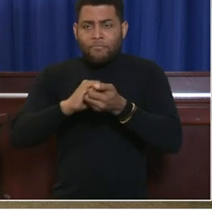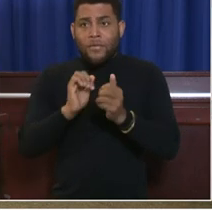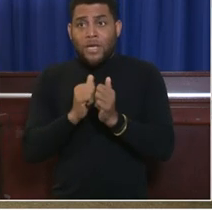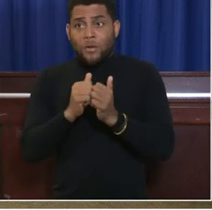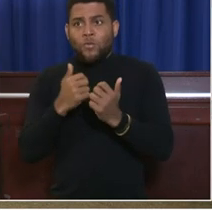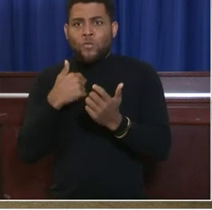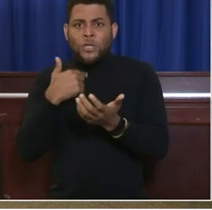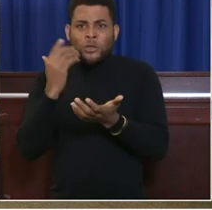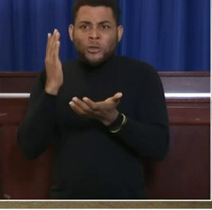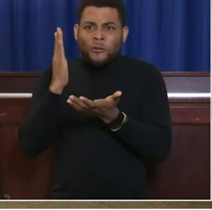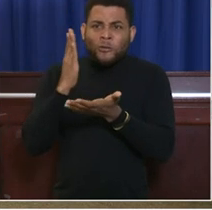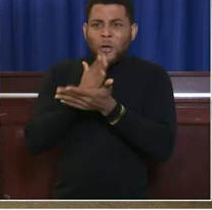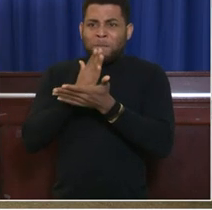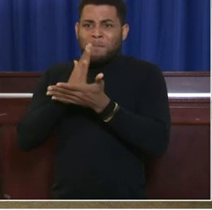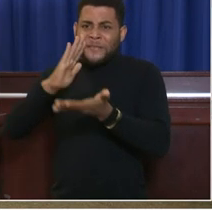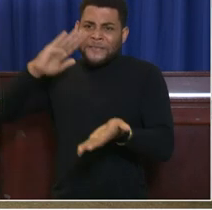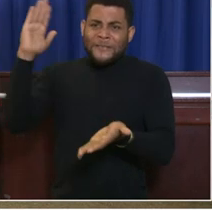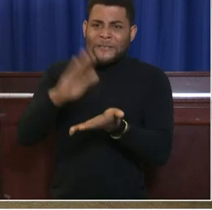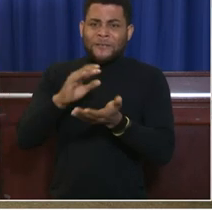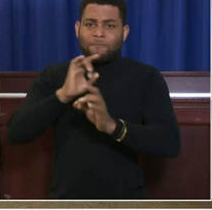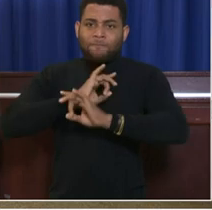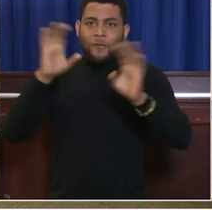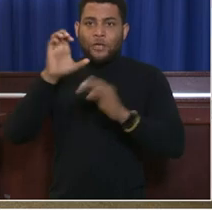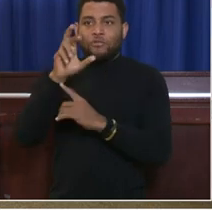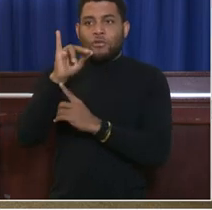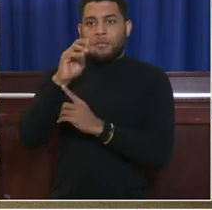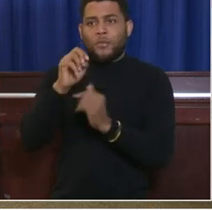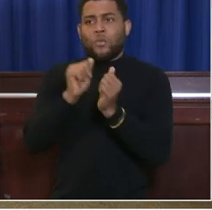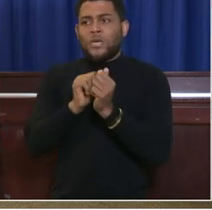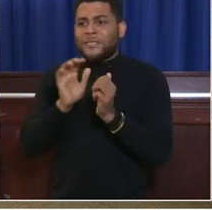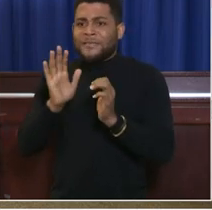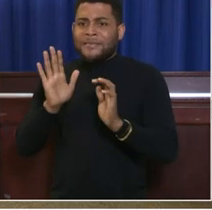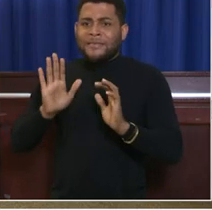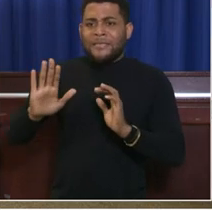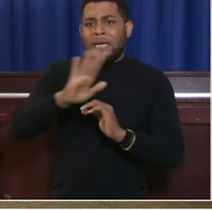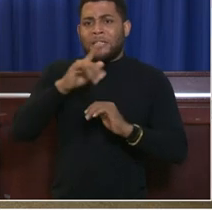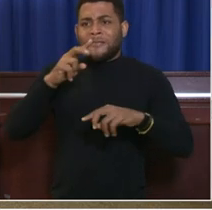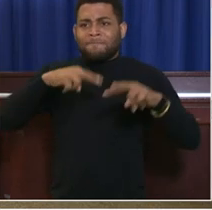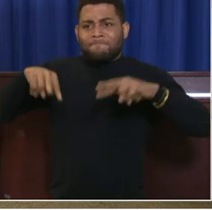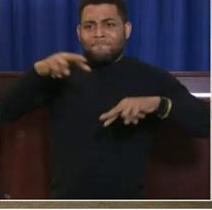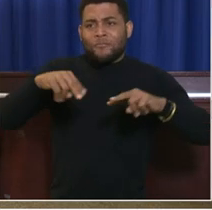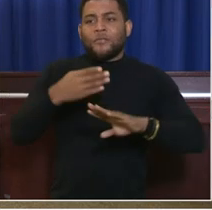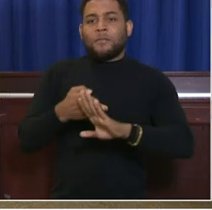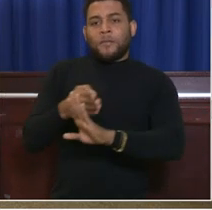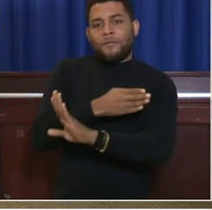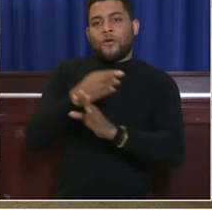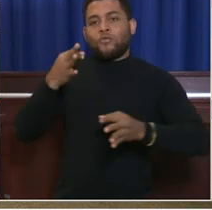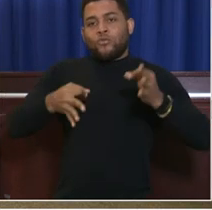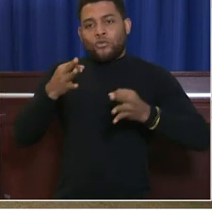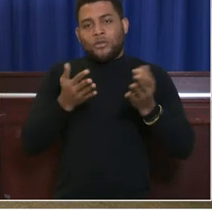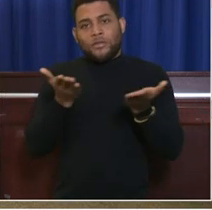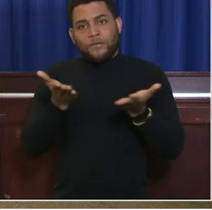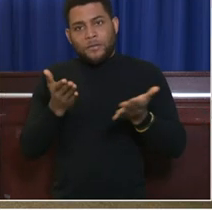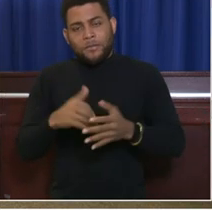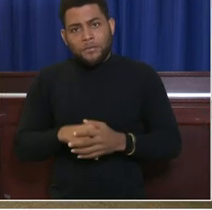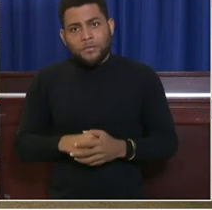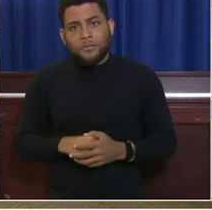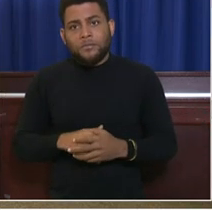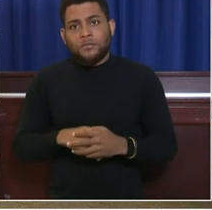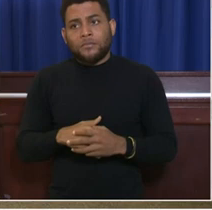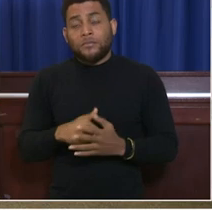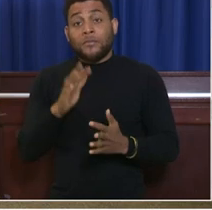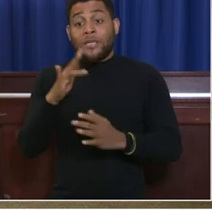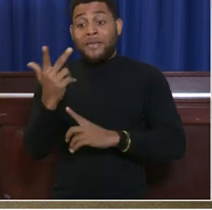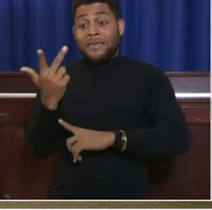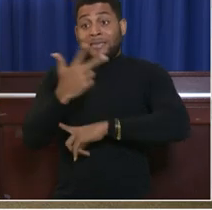are under the supervision of CSOSA and pretrial services. Over the past 3 days, we prioritized